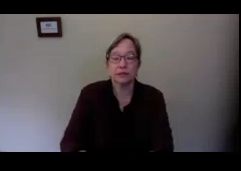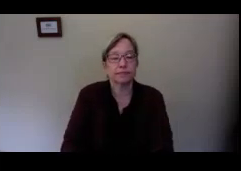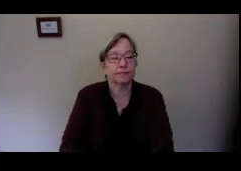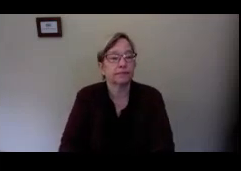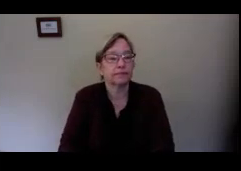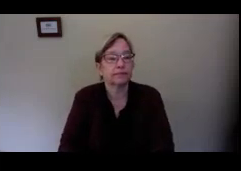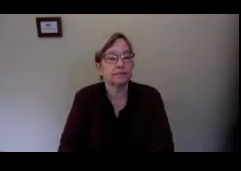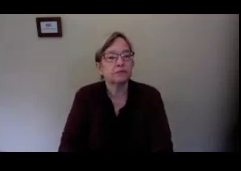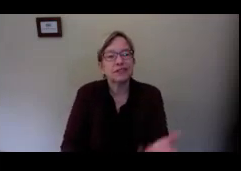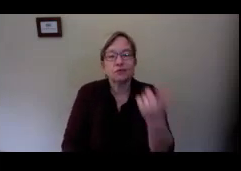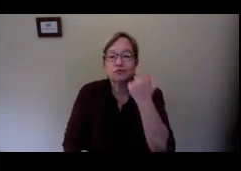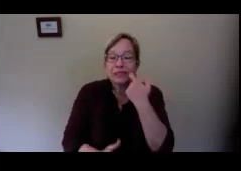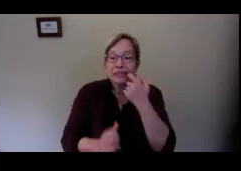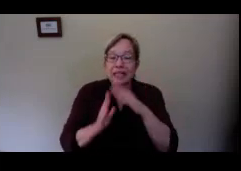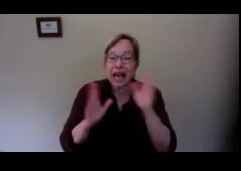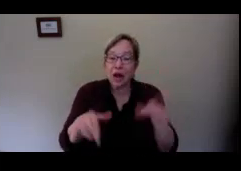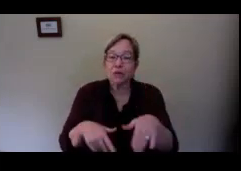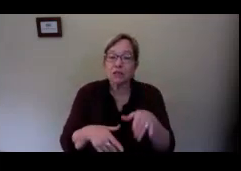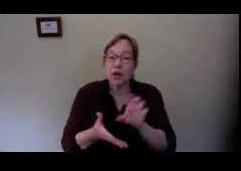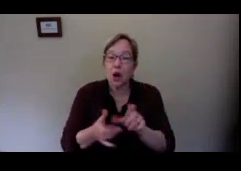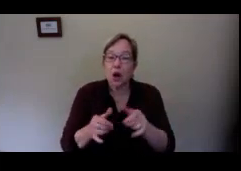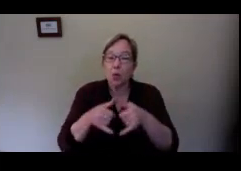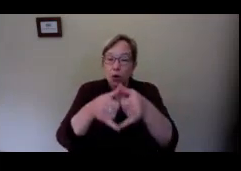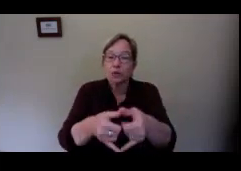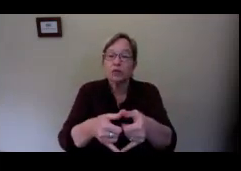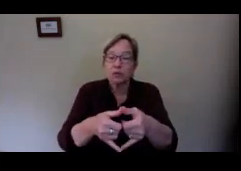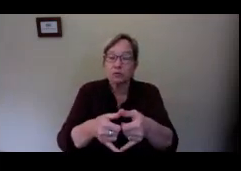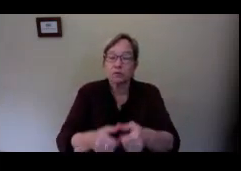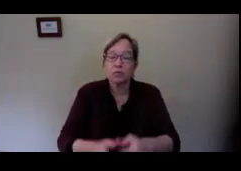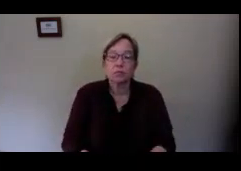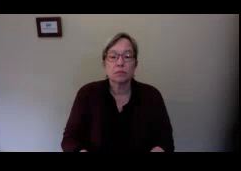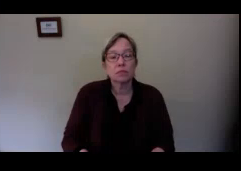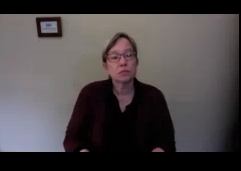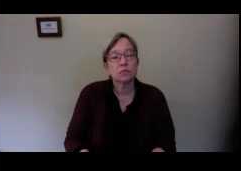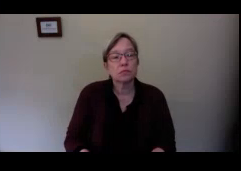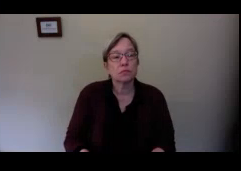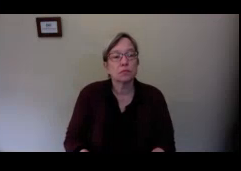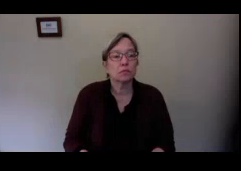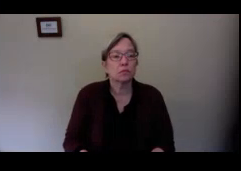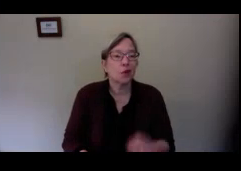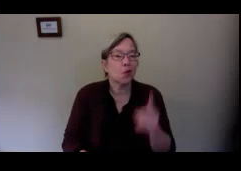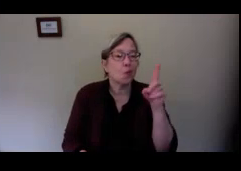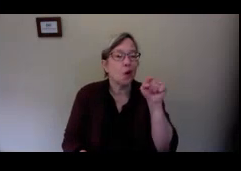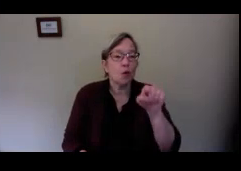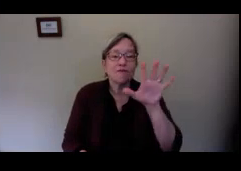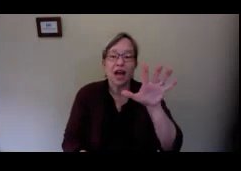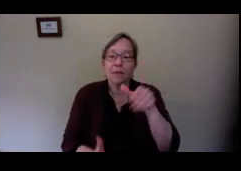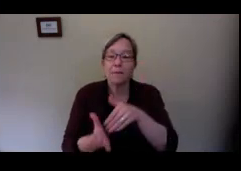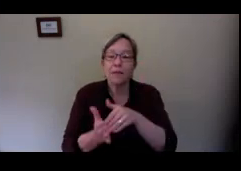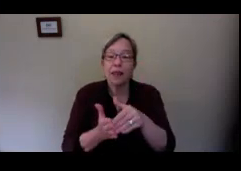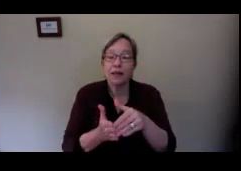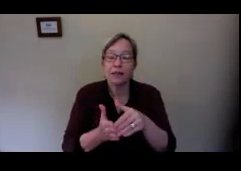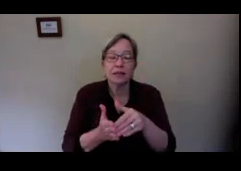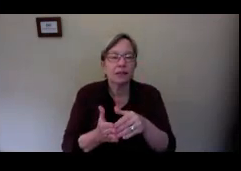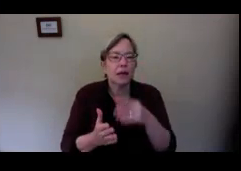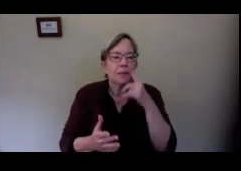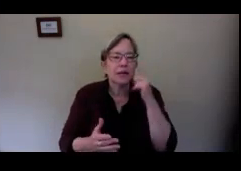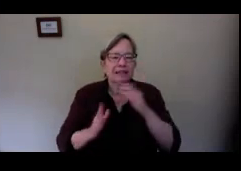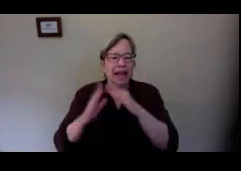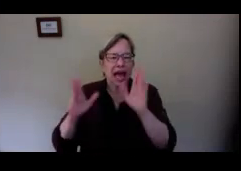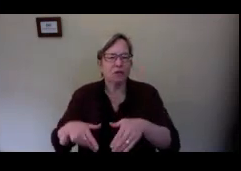Some recent housing awards that we can share with you. You can see 1.5 million, and that was because a housing